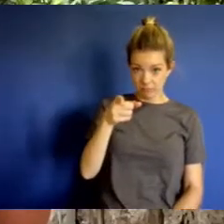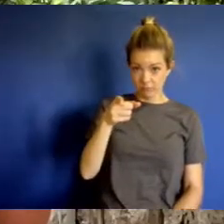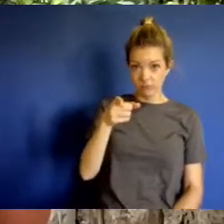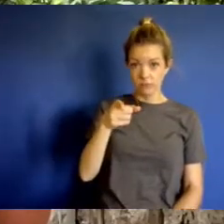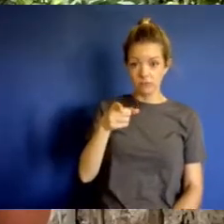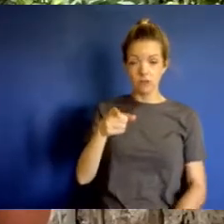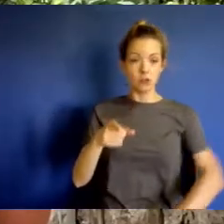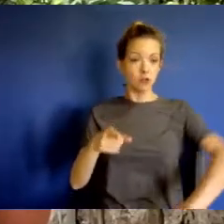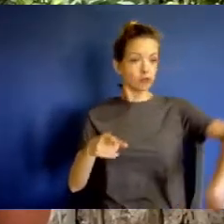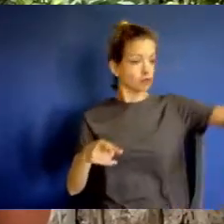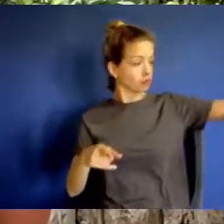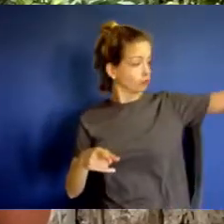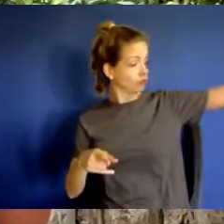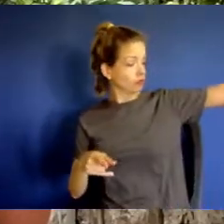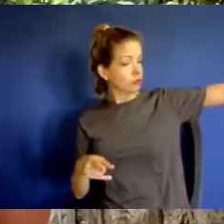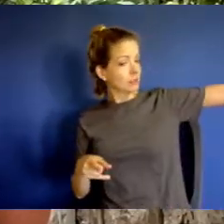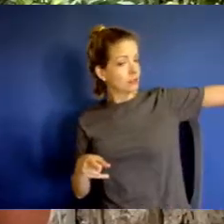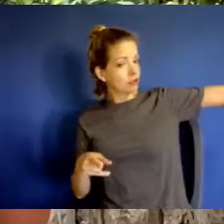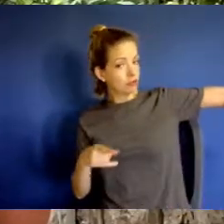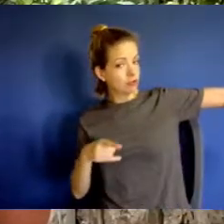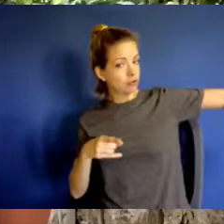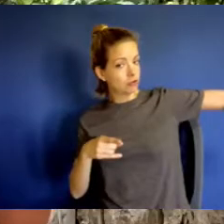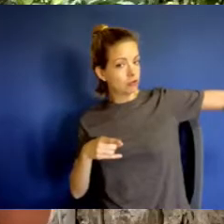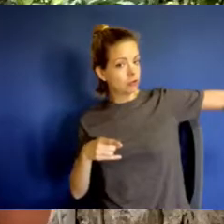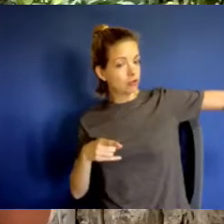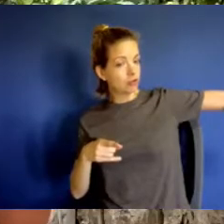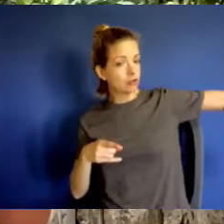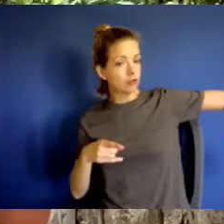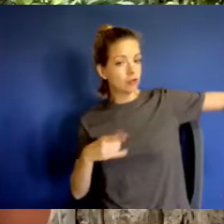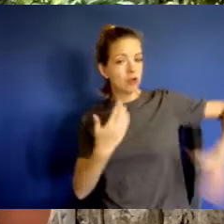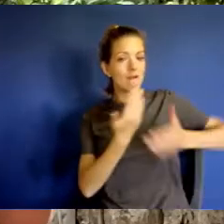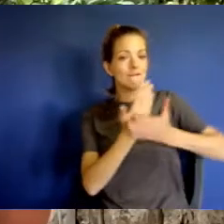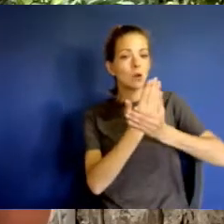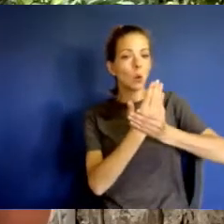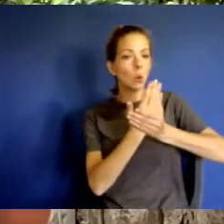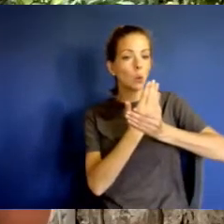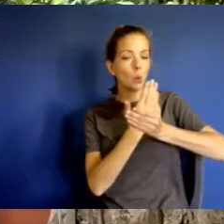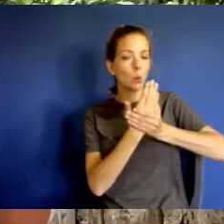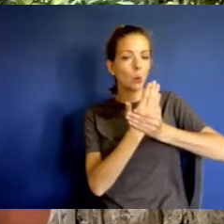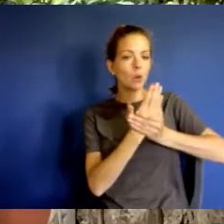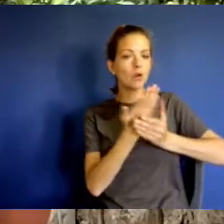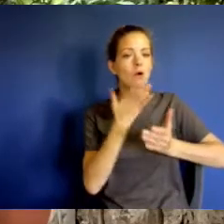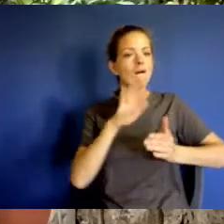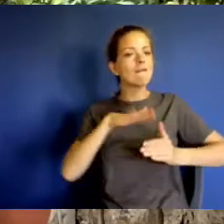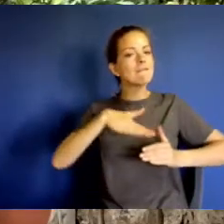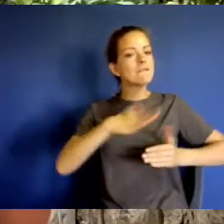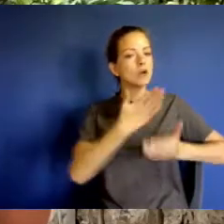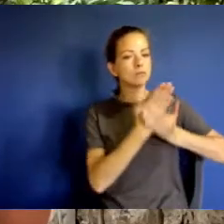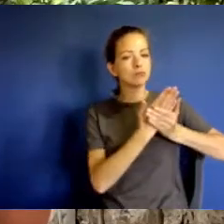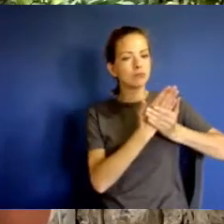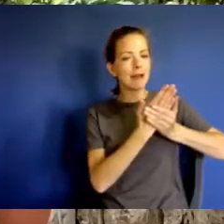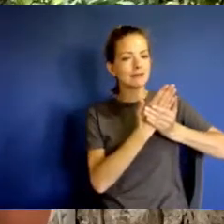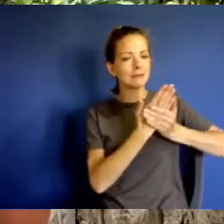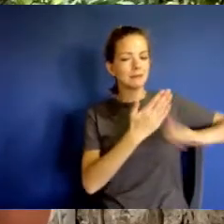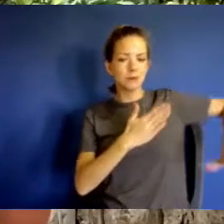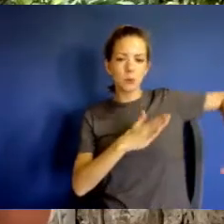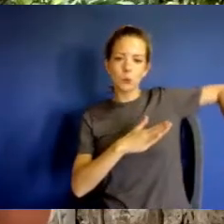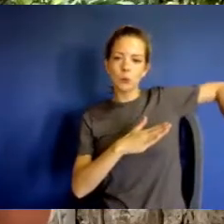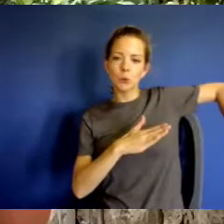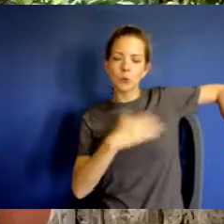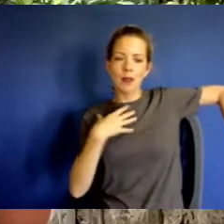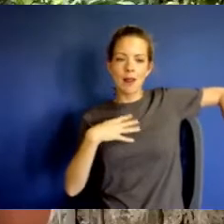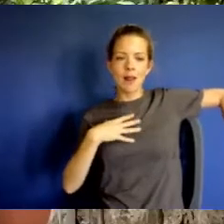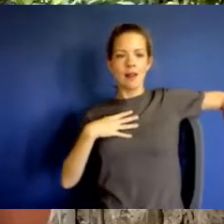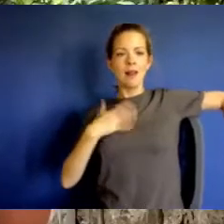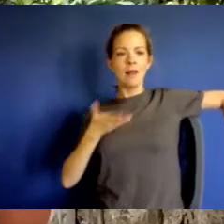knee behind you, reach round, make contact, press the foot into the hand